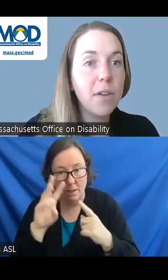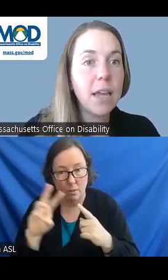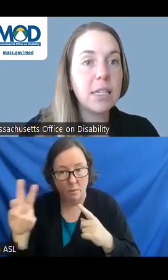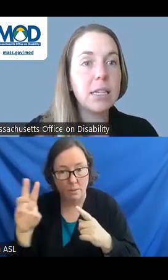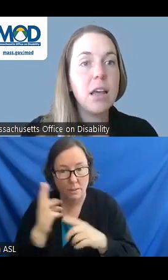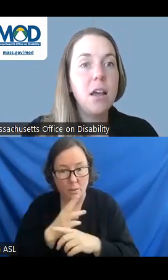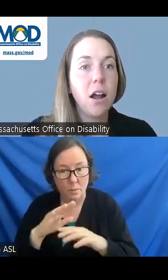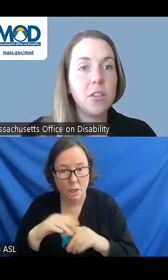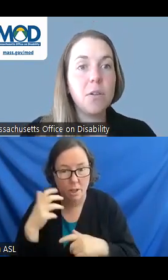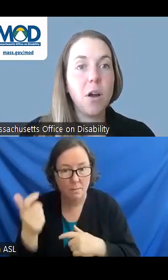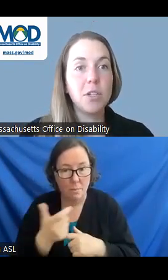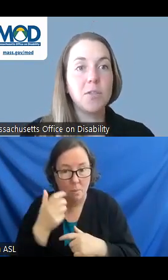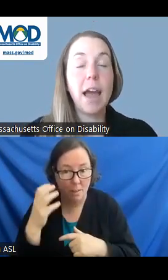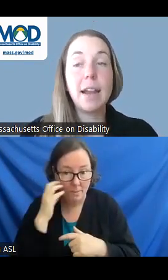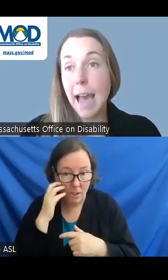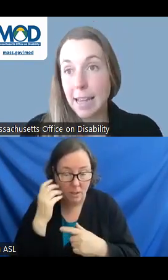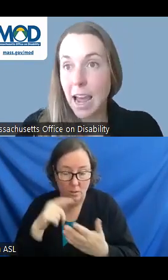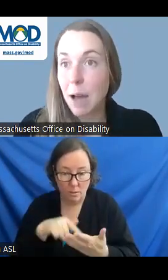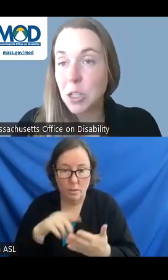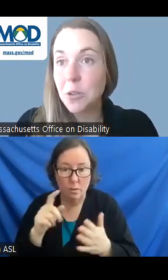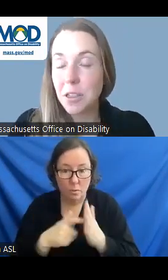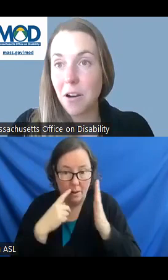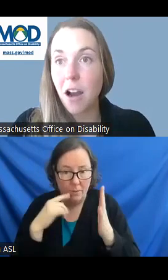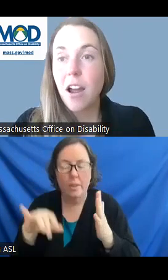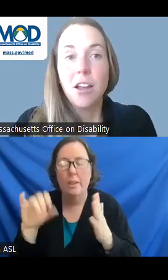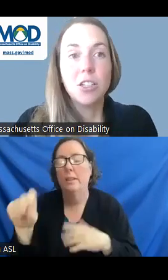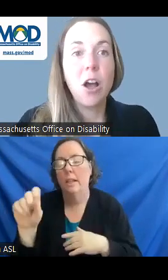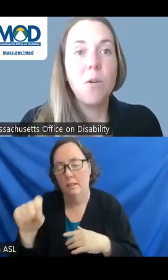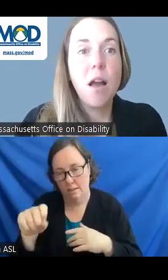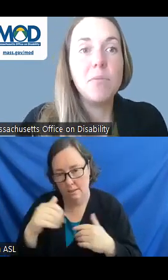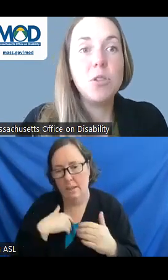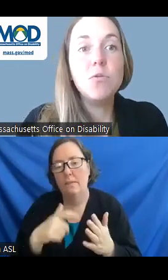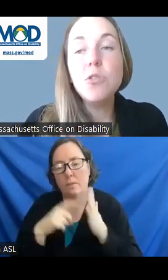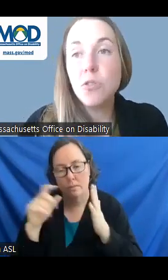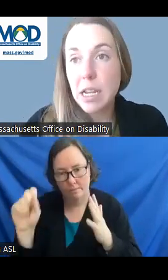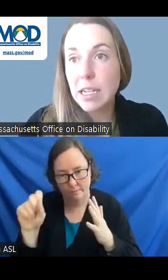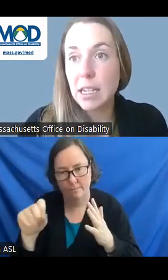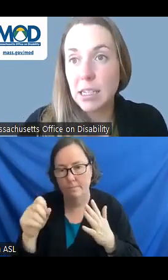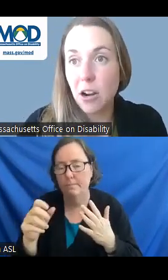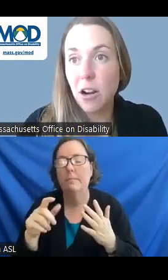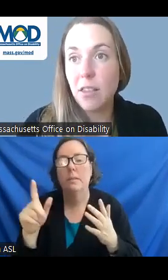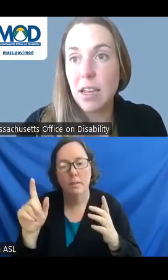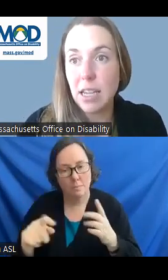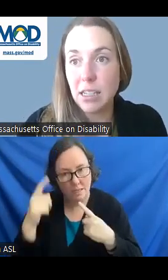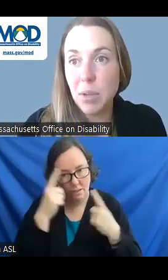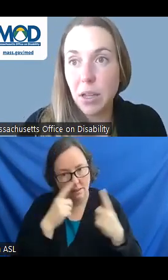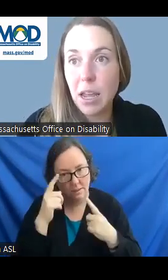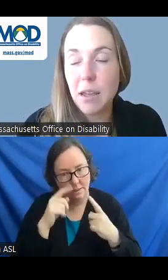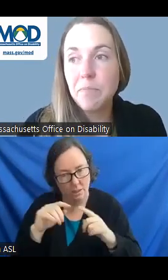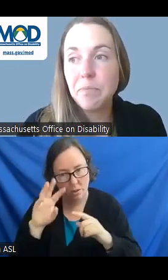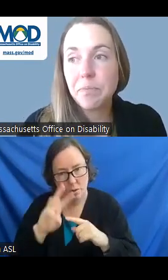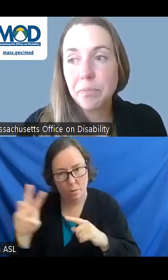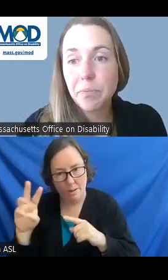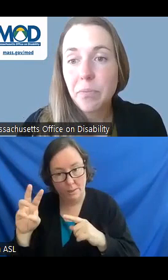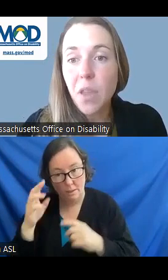mobile devices? Are there requirements for that? Yes, absolutely there are. So you do need to consider the